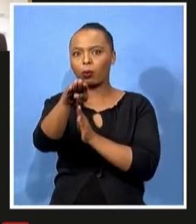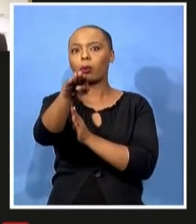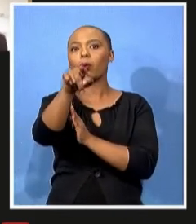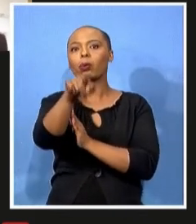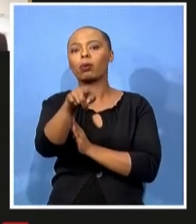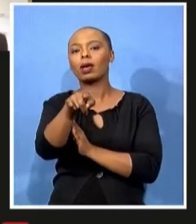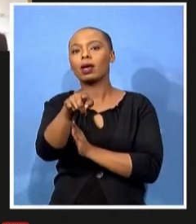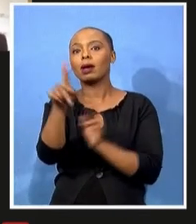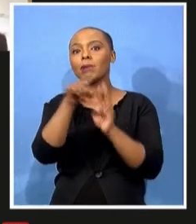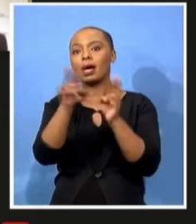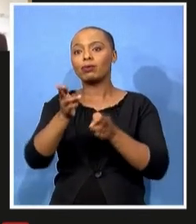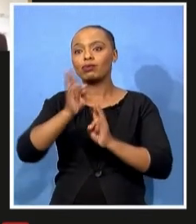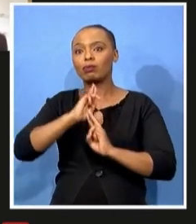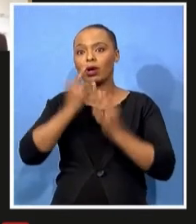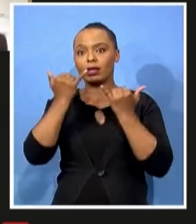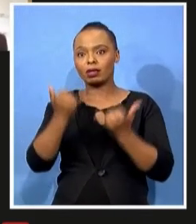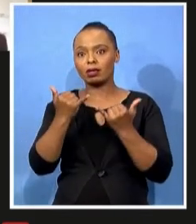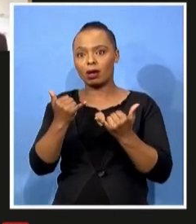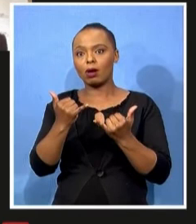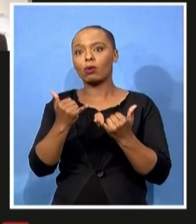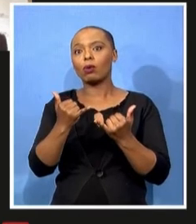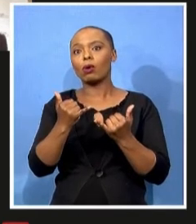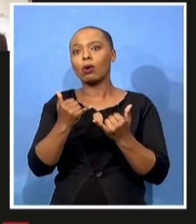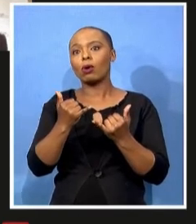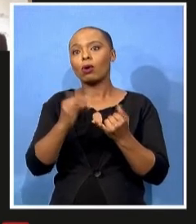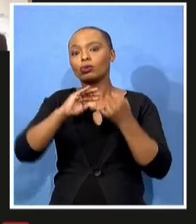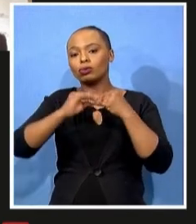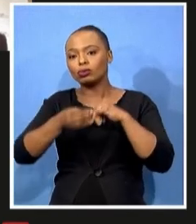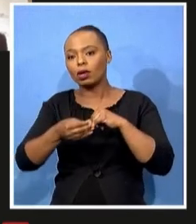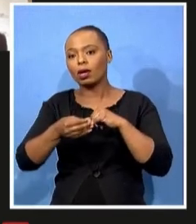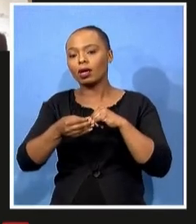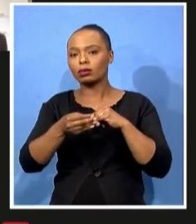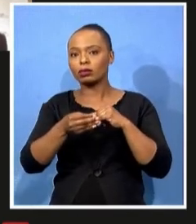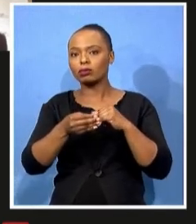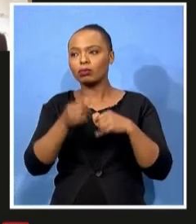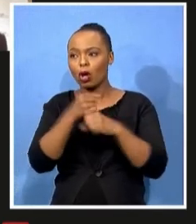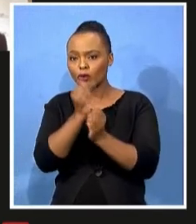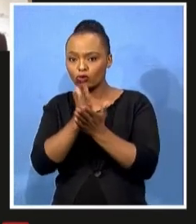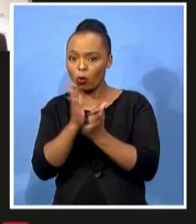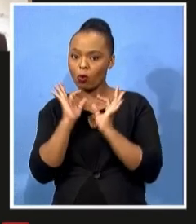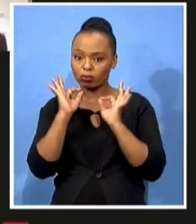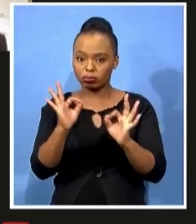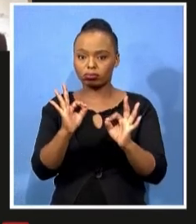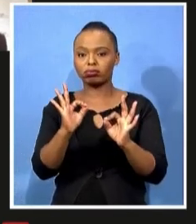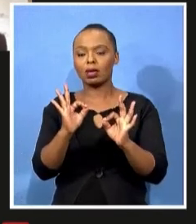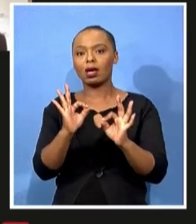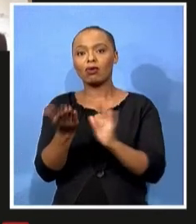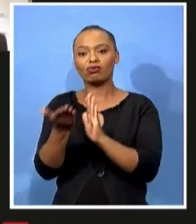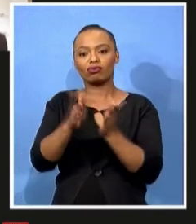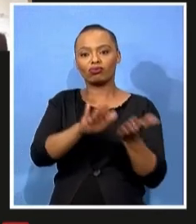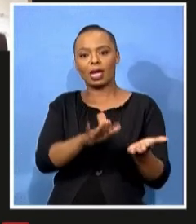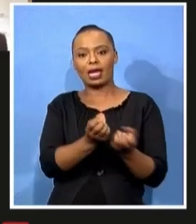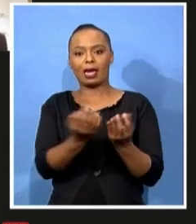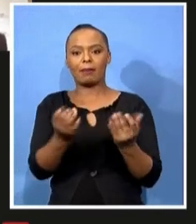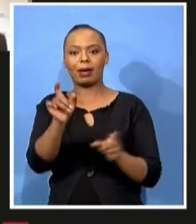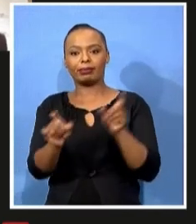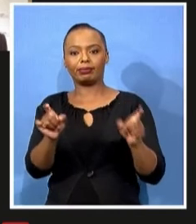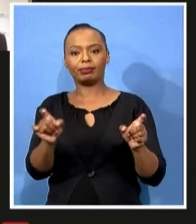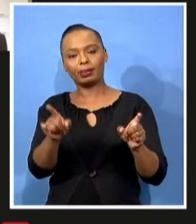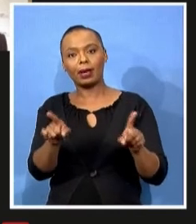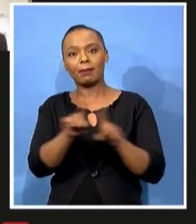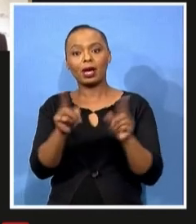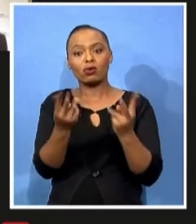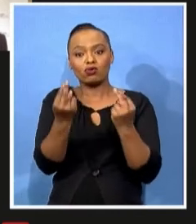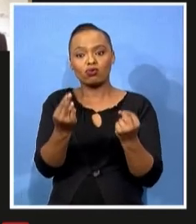of ensuring the accuracy of the fatality numbers. But nevertheless, the number of new cases is already on